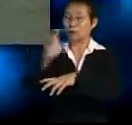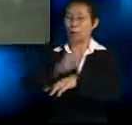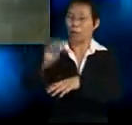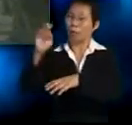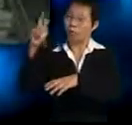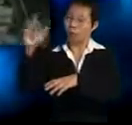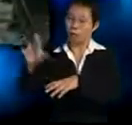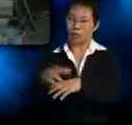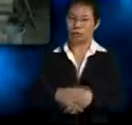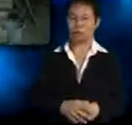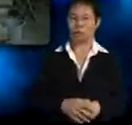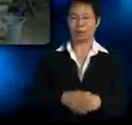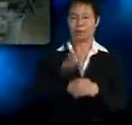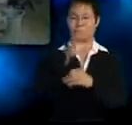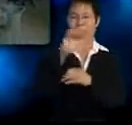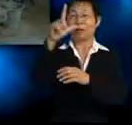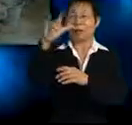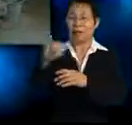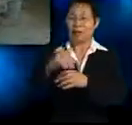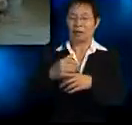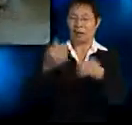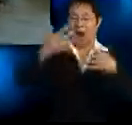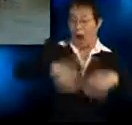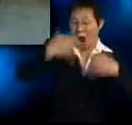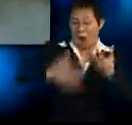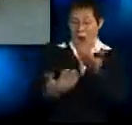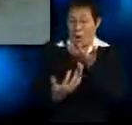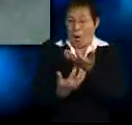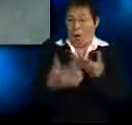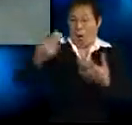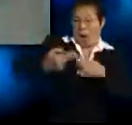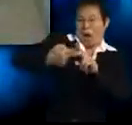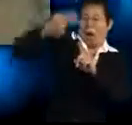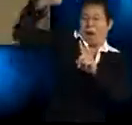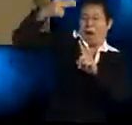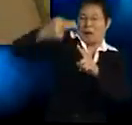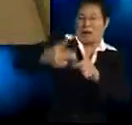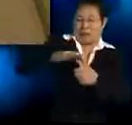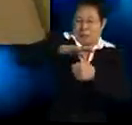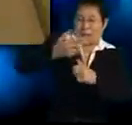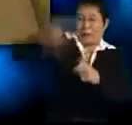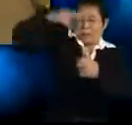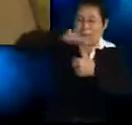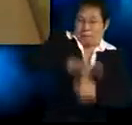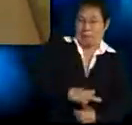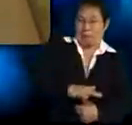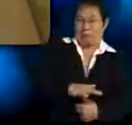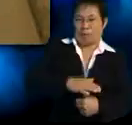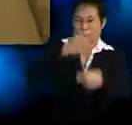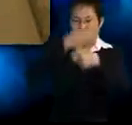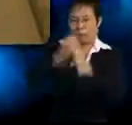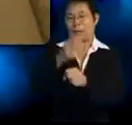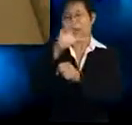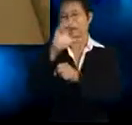Clay and calcium oxide are heated at high temperatures and subjected to high pressure in a rotating oven to